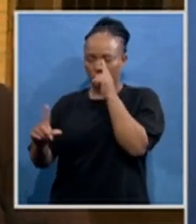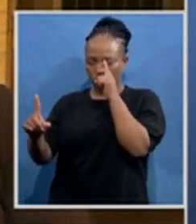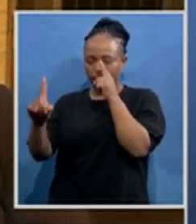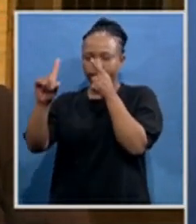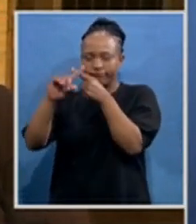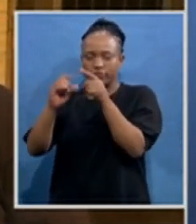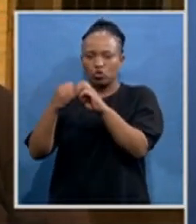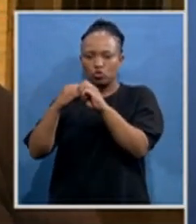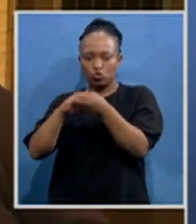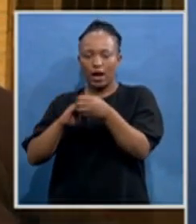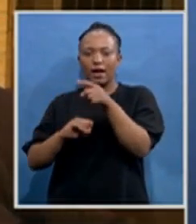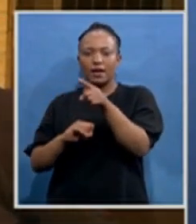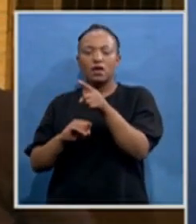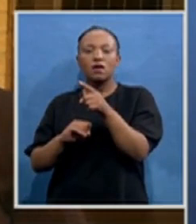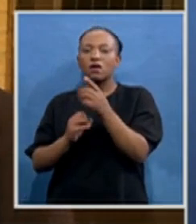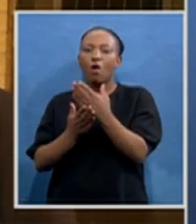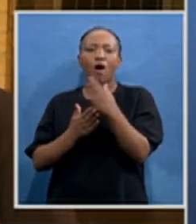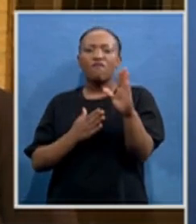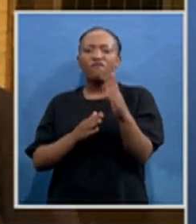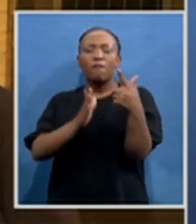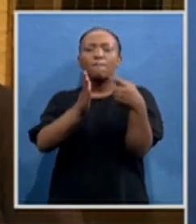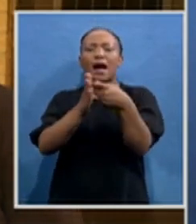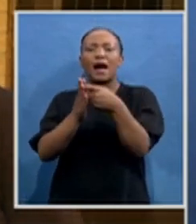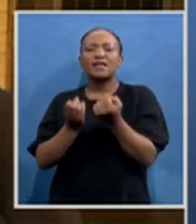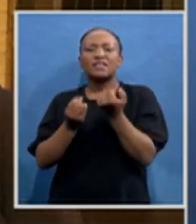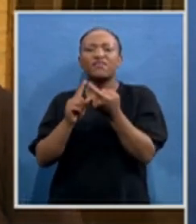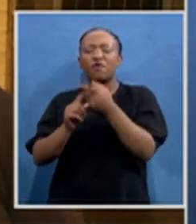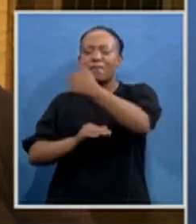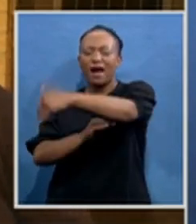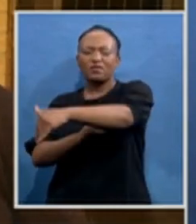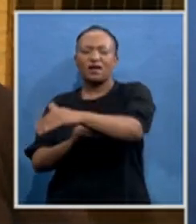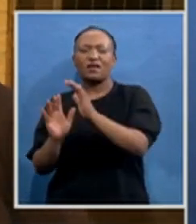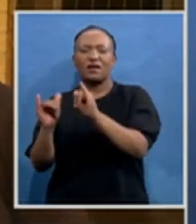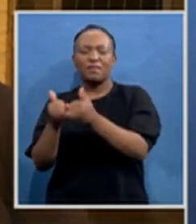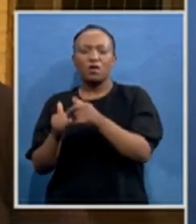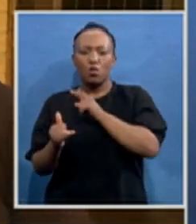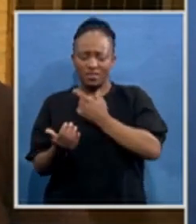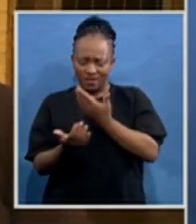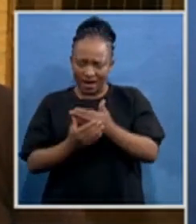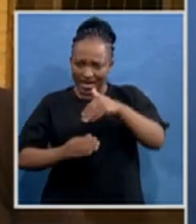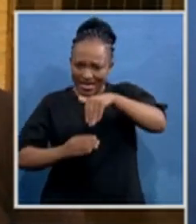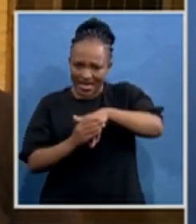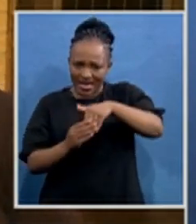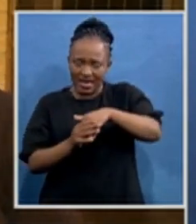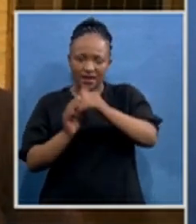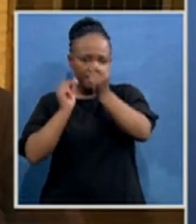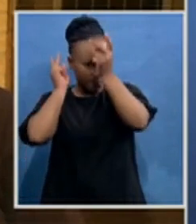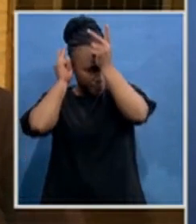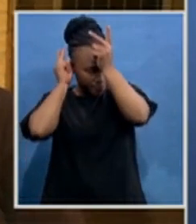of services that can be provided within the system, the correctional services system. Do we